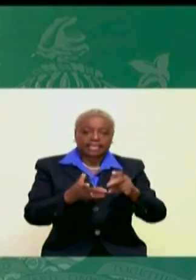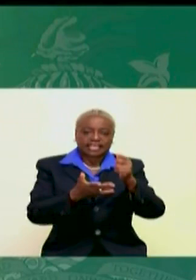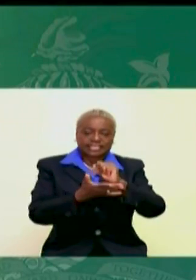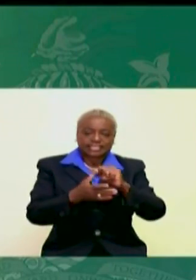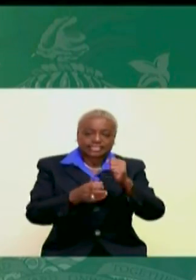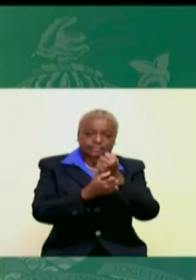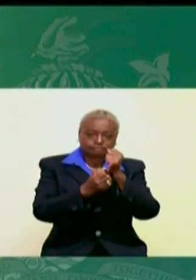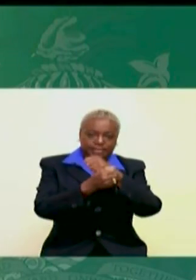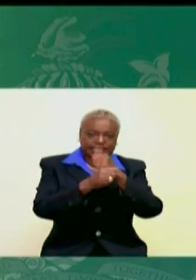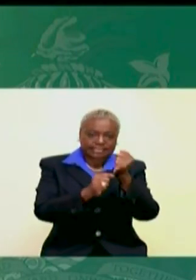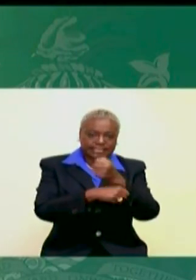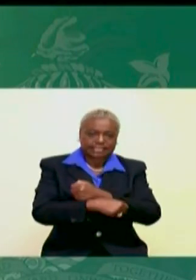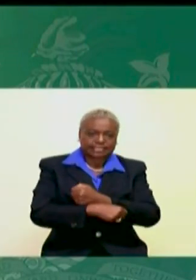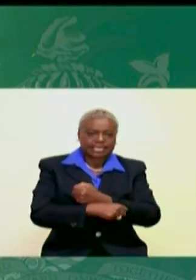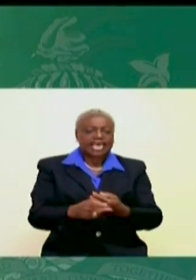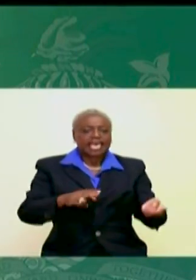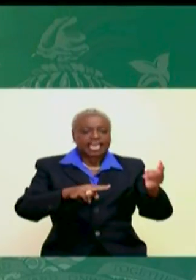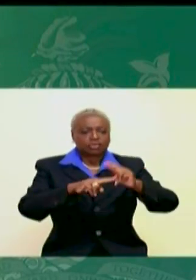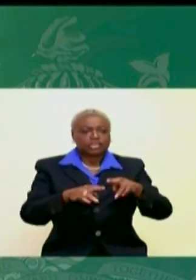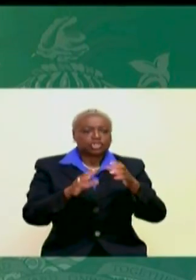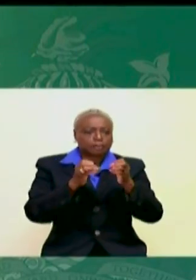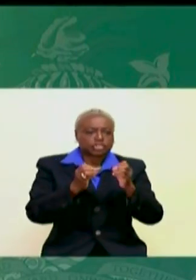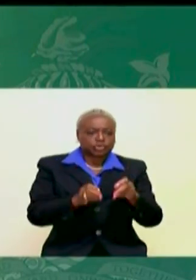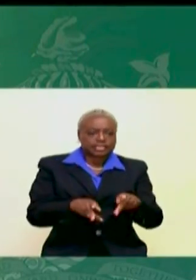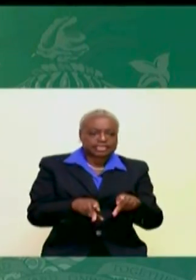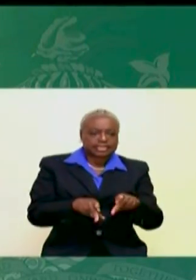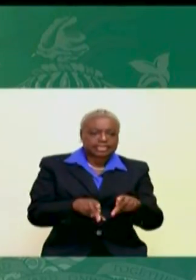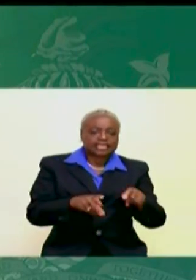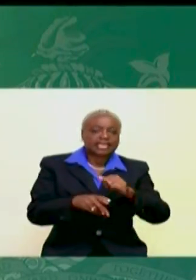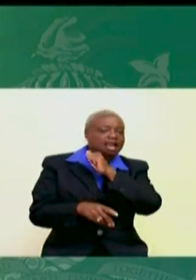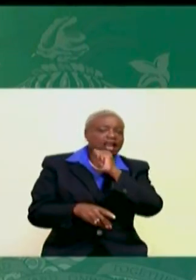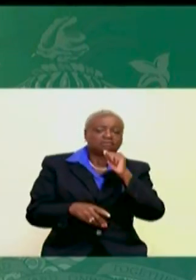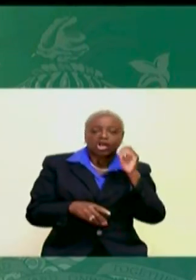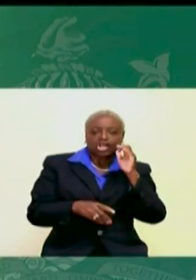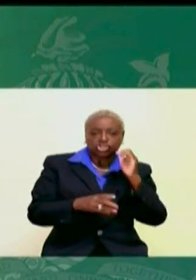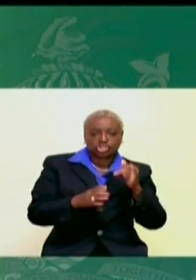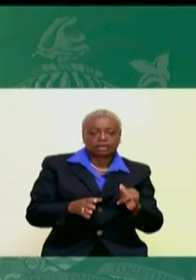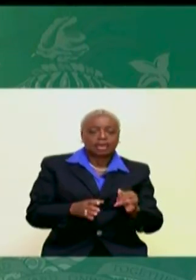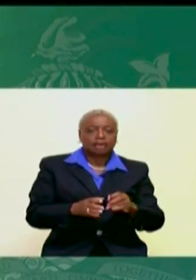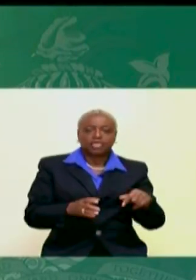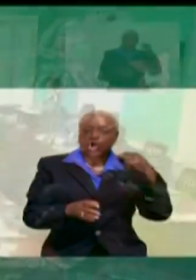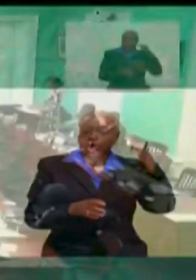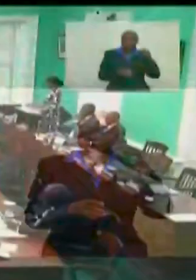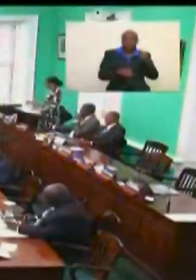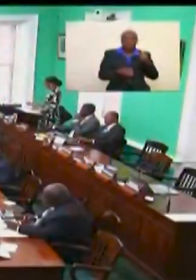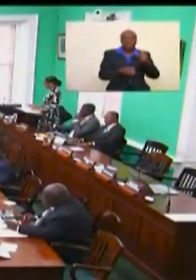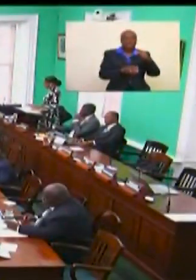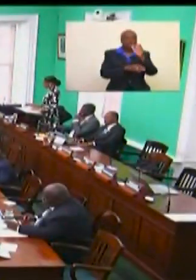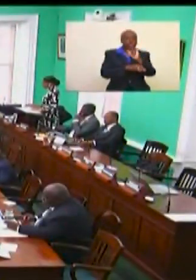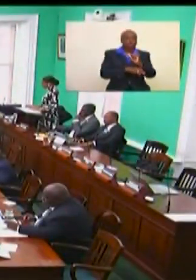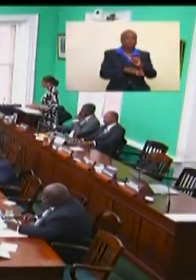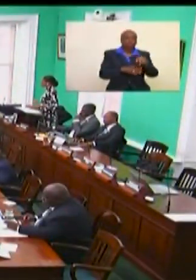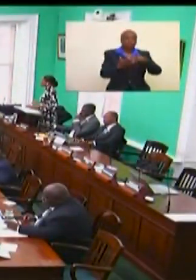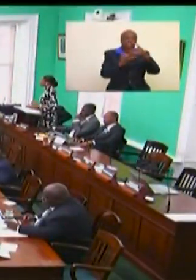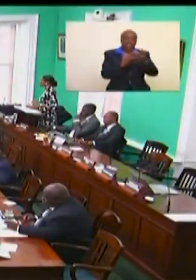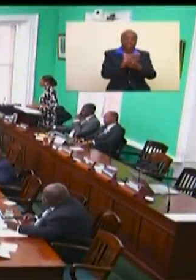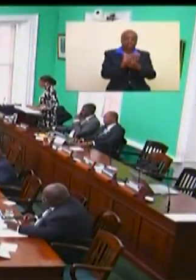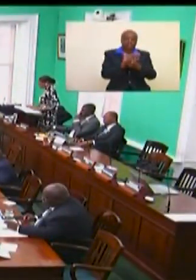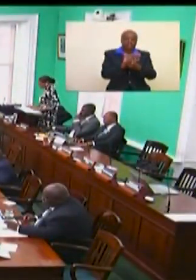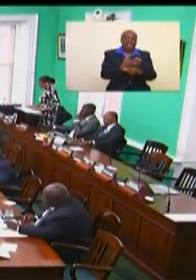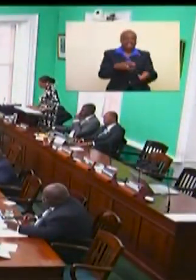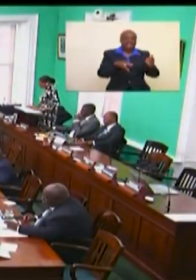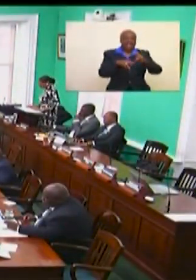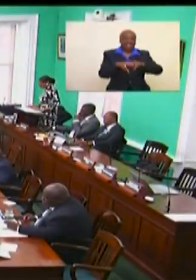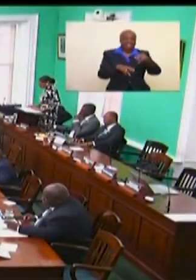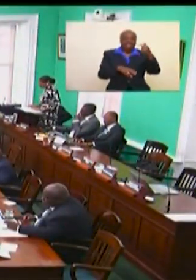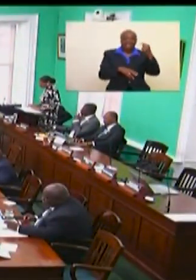Madam Speaker. Increased opportunities in agriculture with the Golden Yoke Project and enhanced Bamsey Farmers